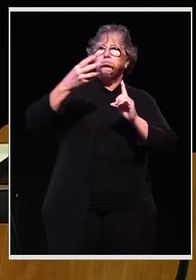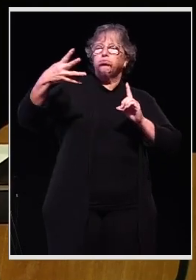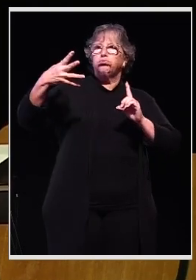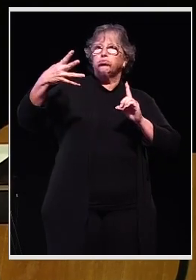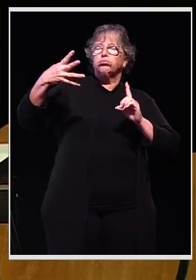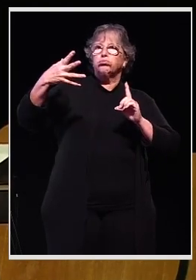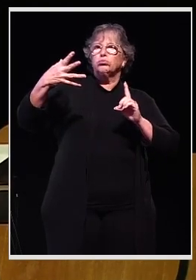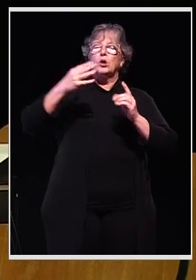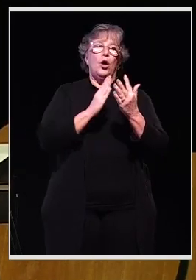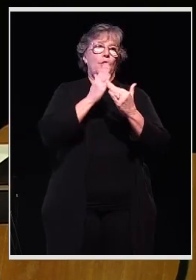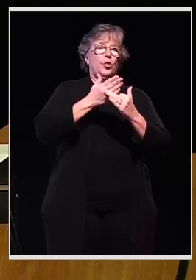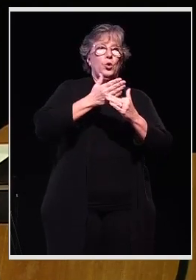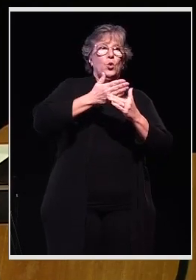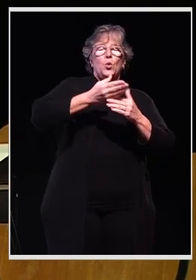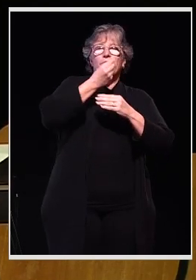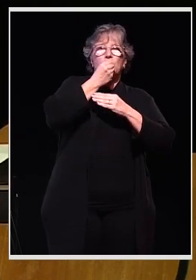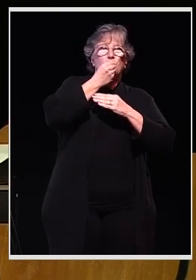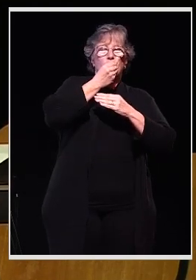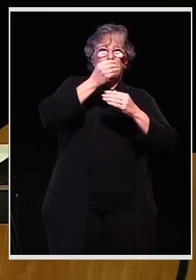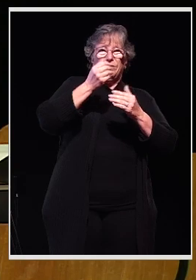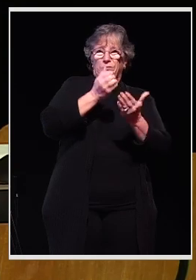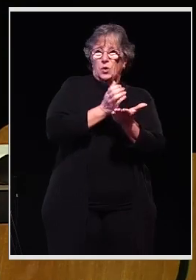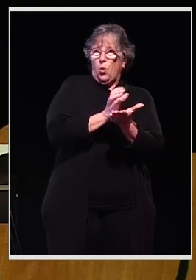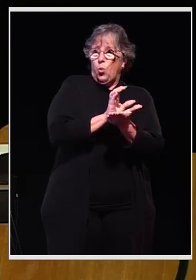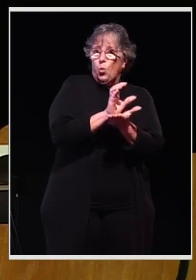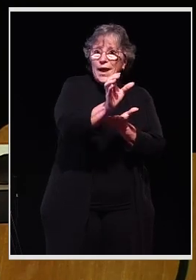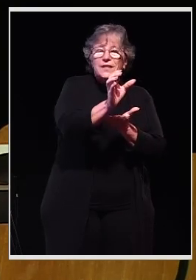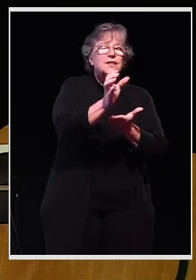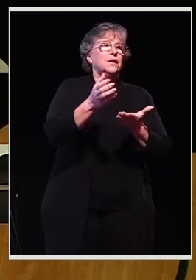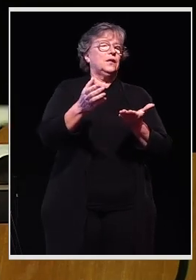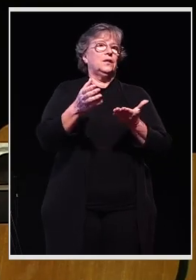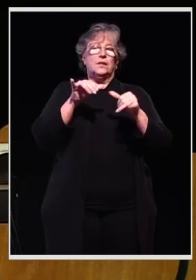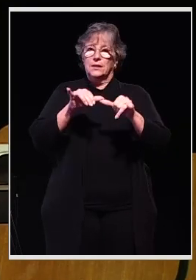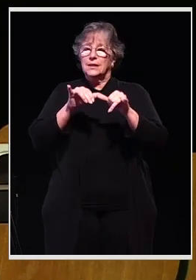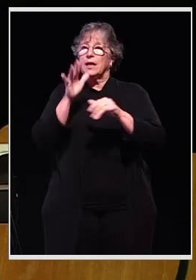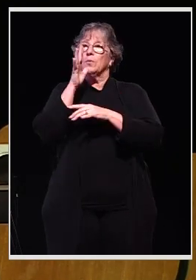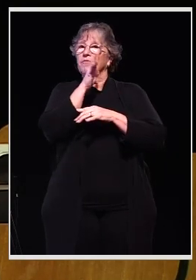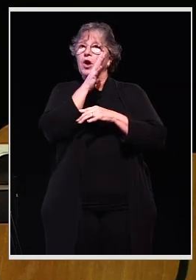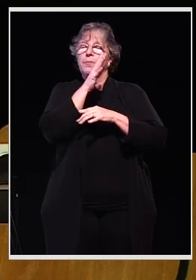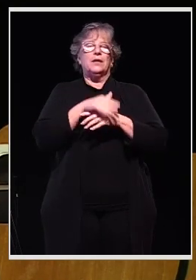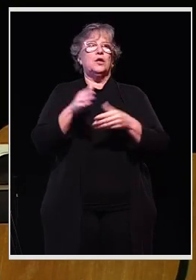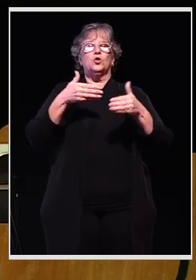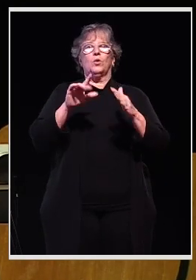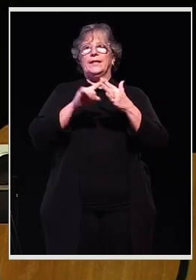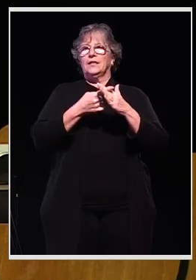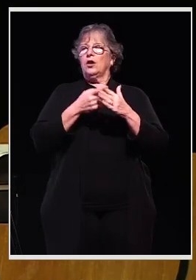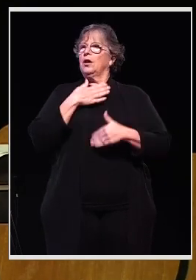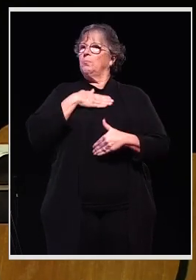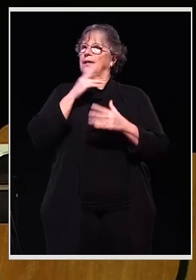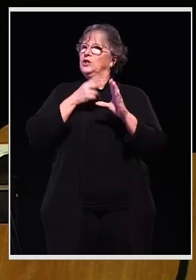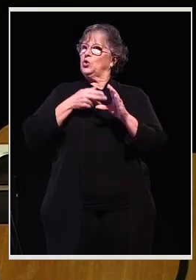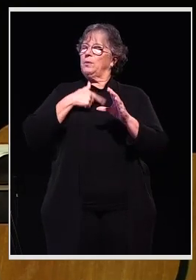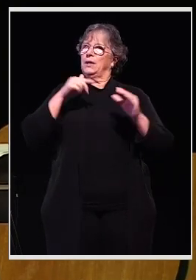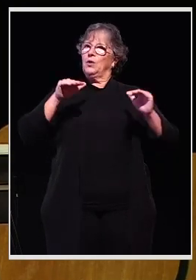food waste diversion, sustainable farming, and more. So let's get to it. Please join me in